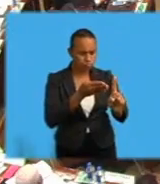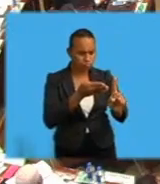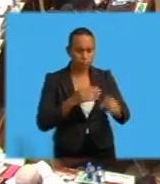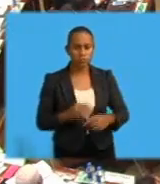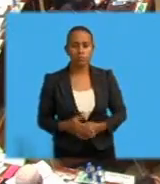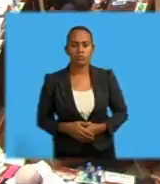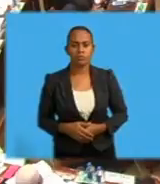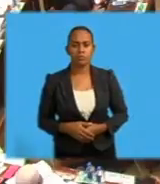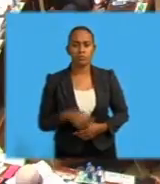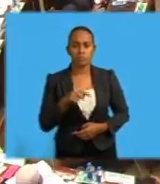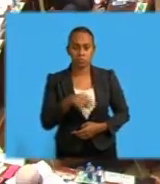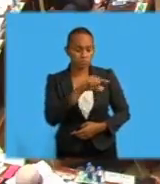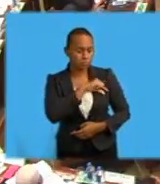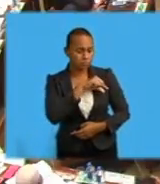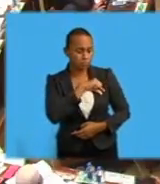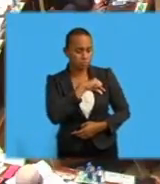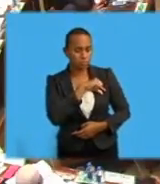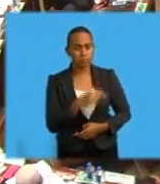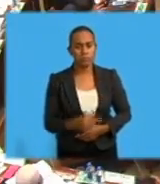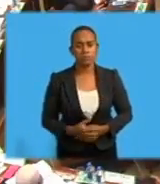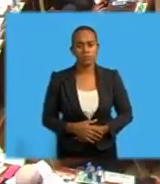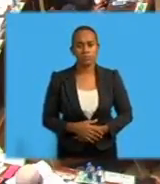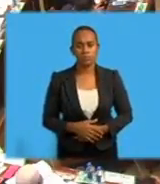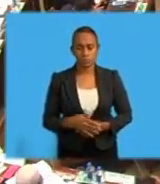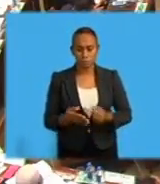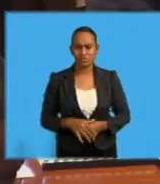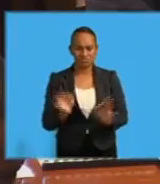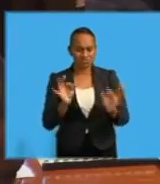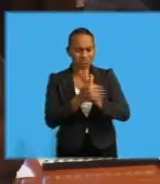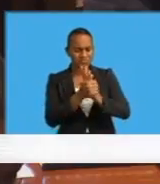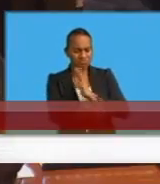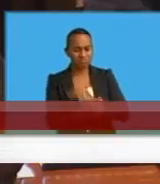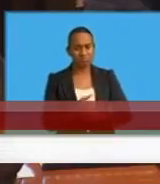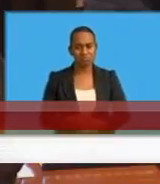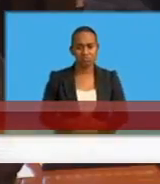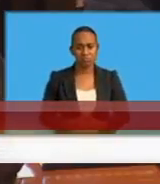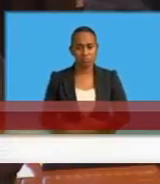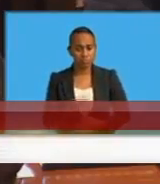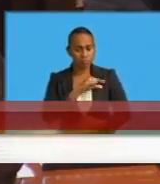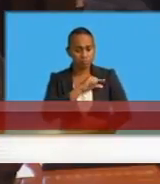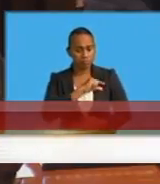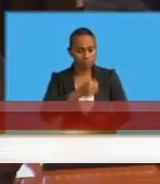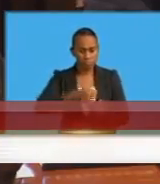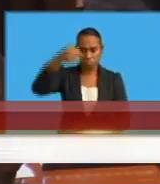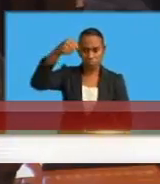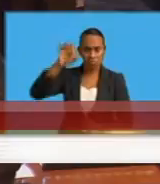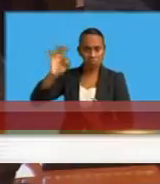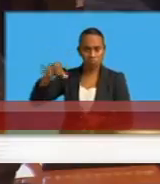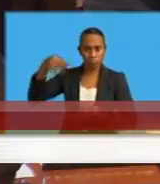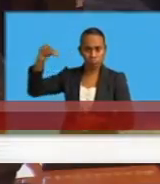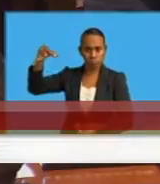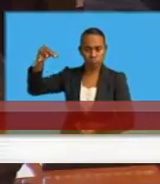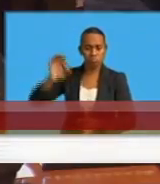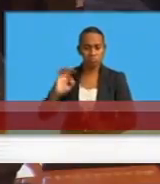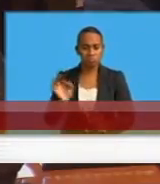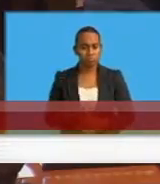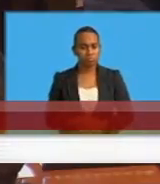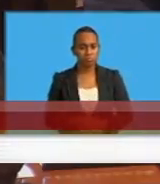merit. Basic training teachers, they're given $5 an hour. Those who have a certificate,